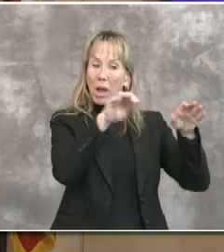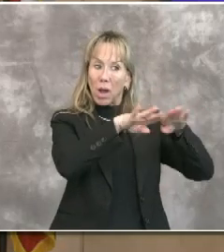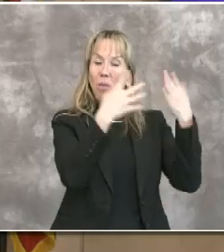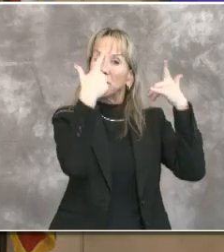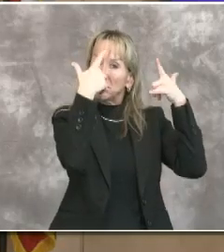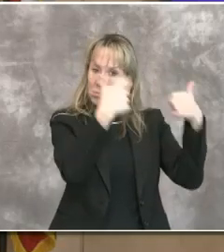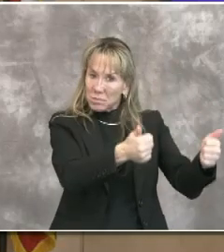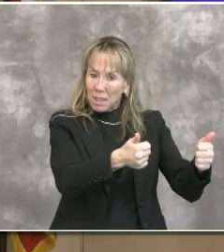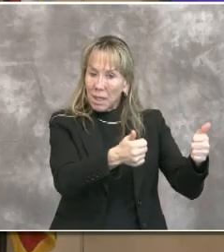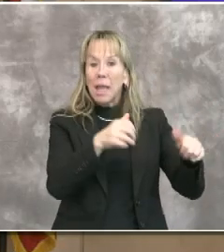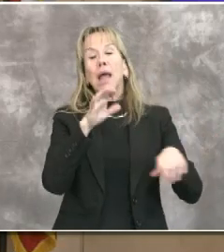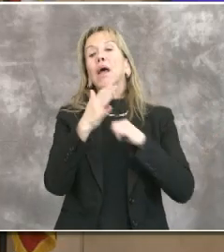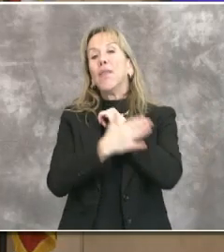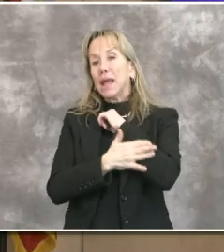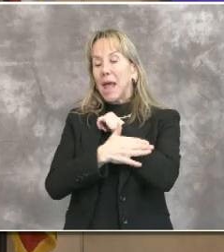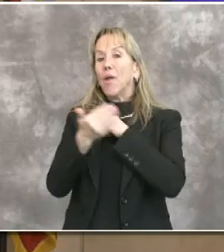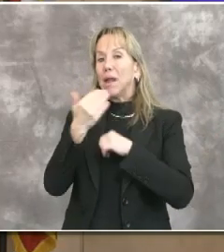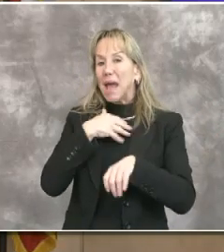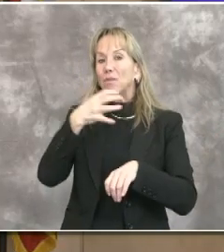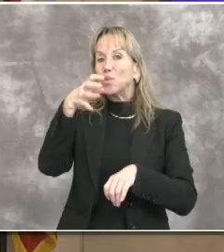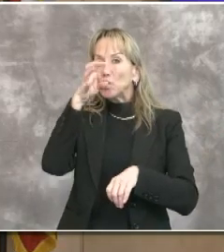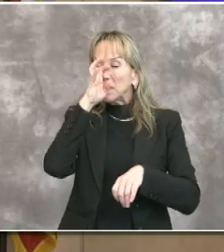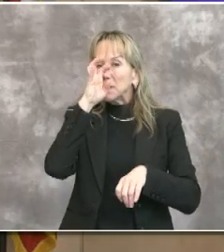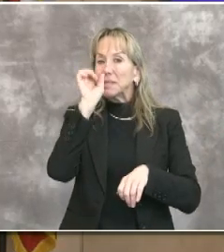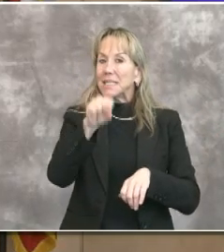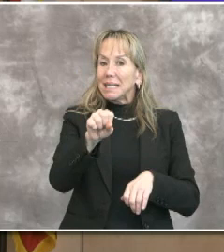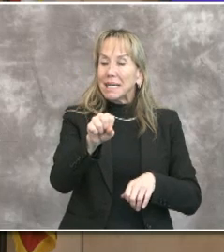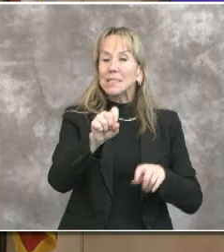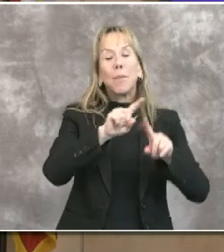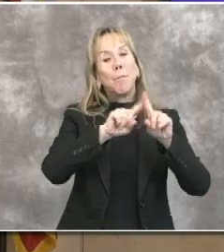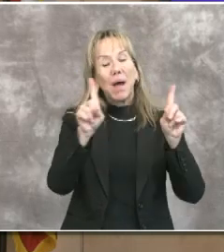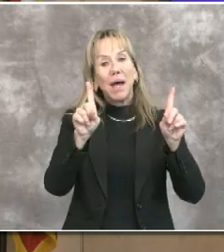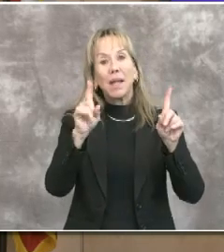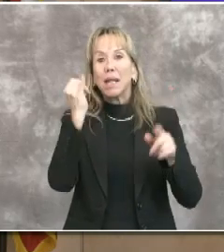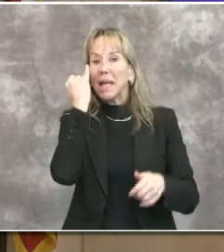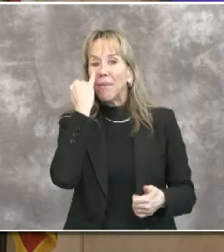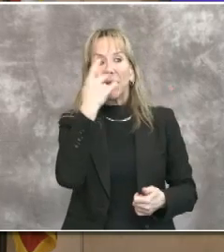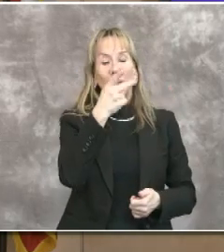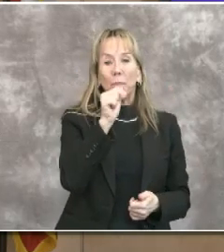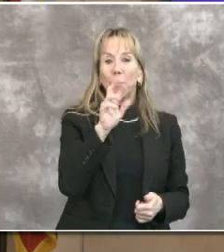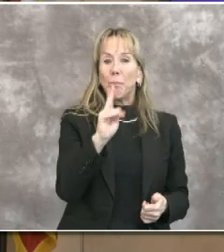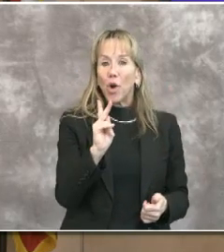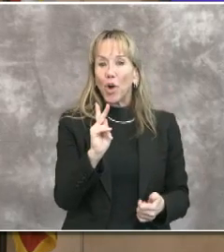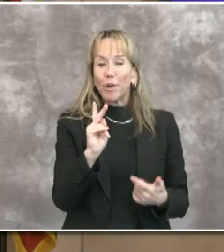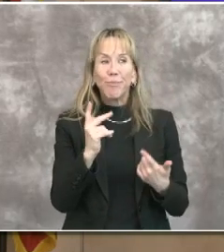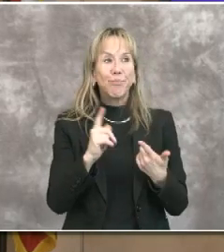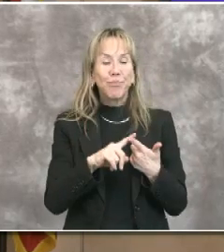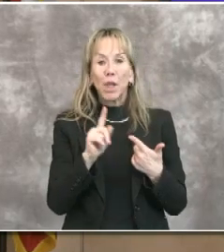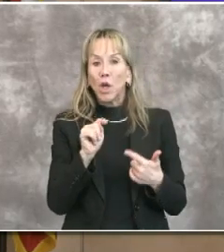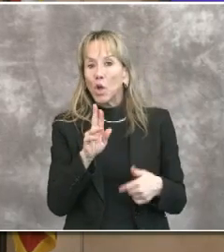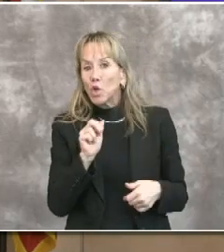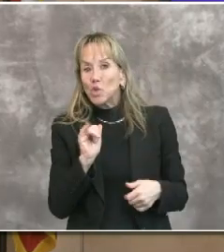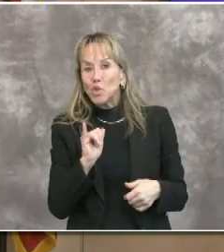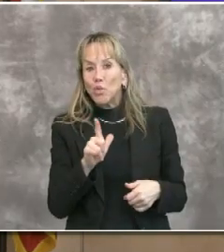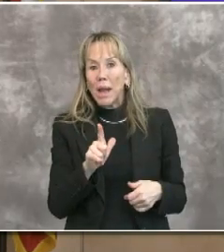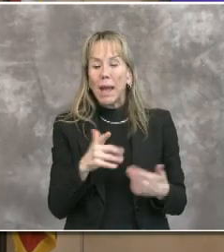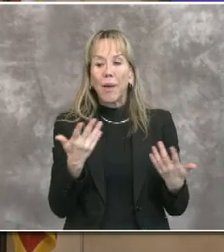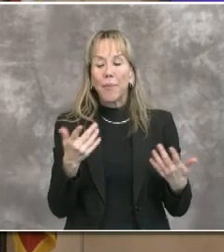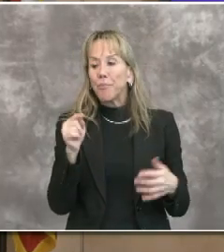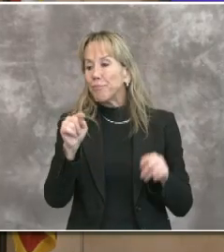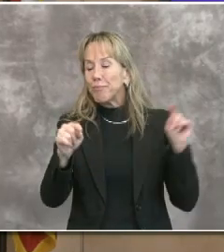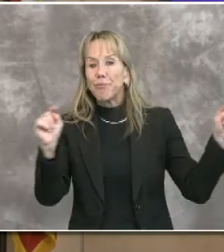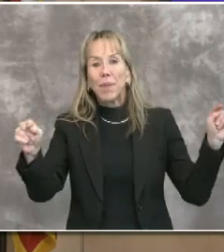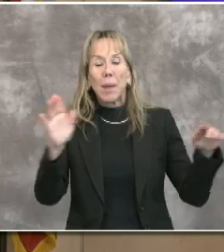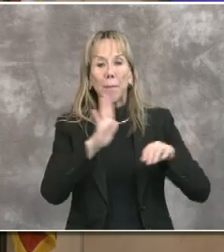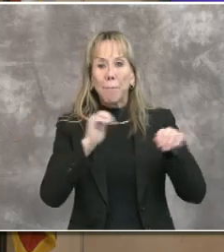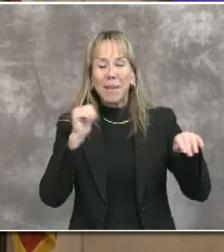and restrictions on them, but a park or a trail or even the non-water part of a beach, a jurisdiction